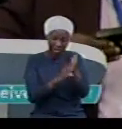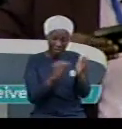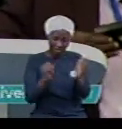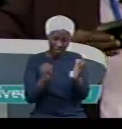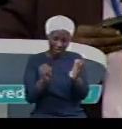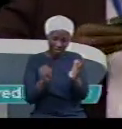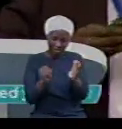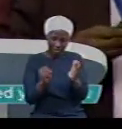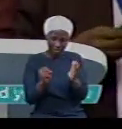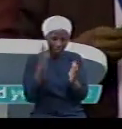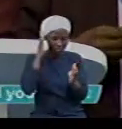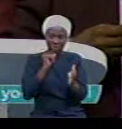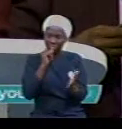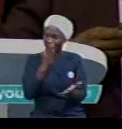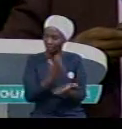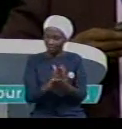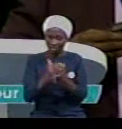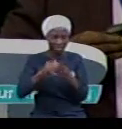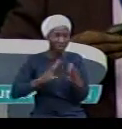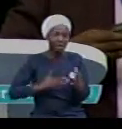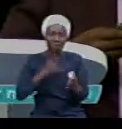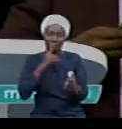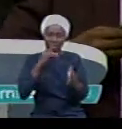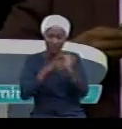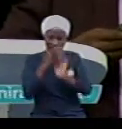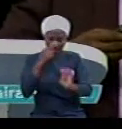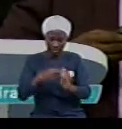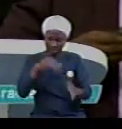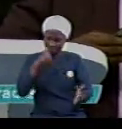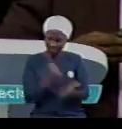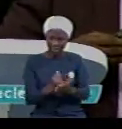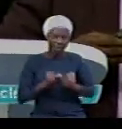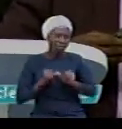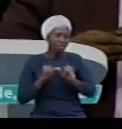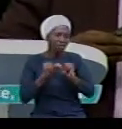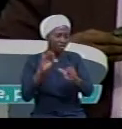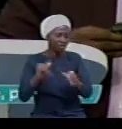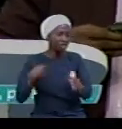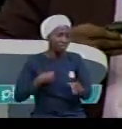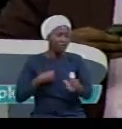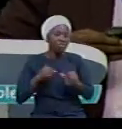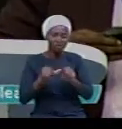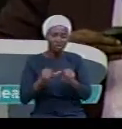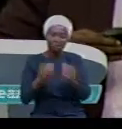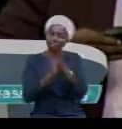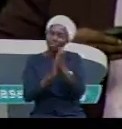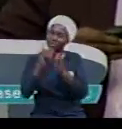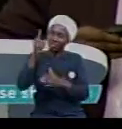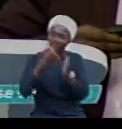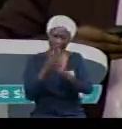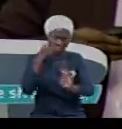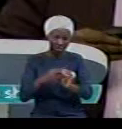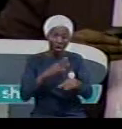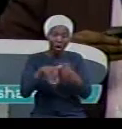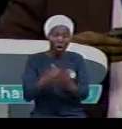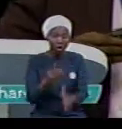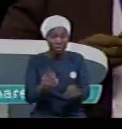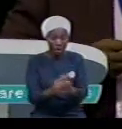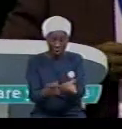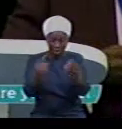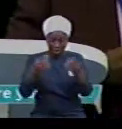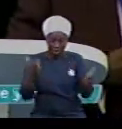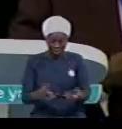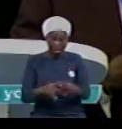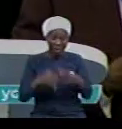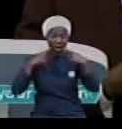your praises will not cease in our mouths. Continually, we'll keep on praising you. And all those who came out here to testify tonight and even